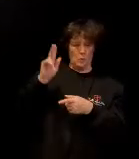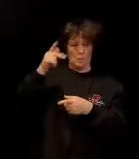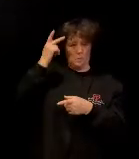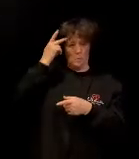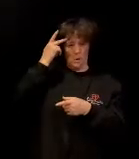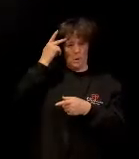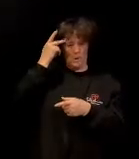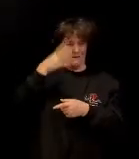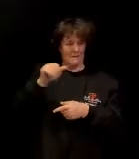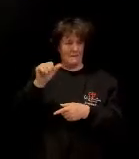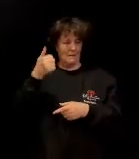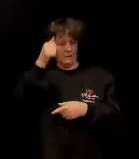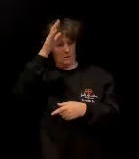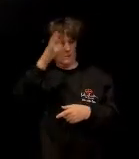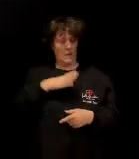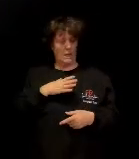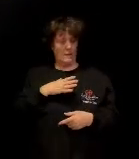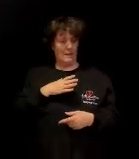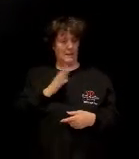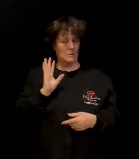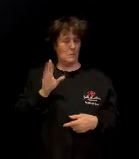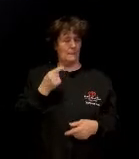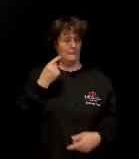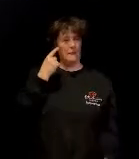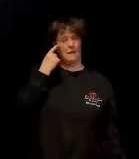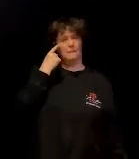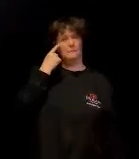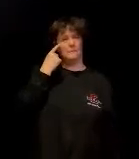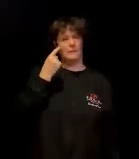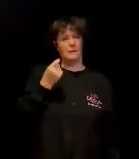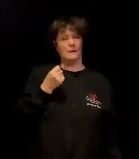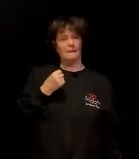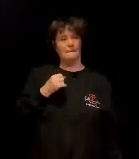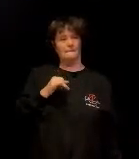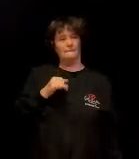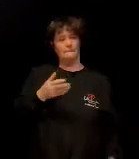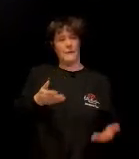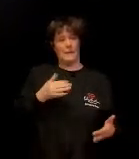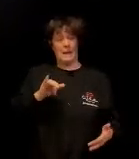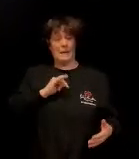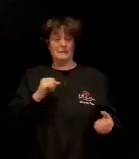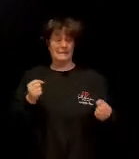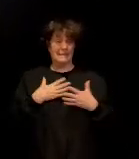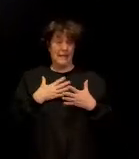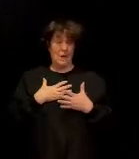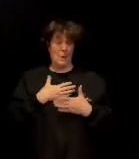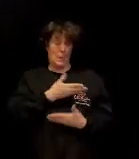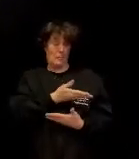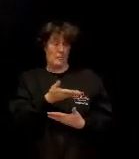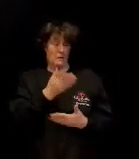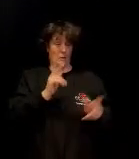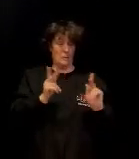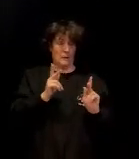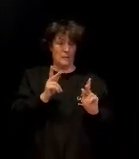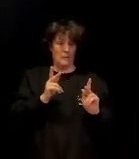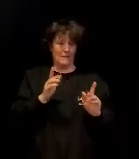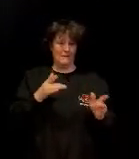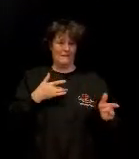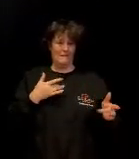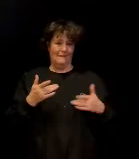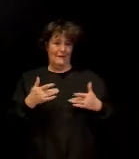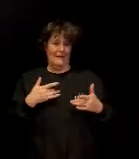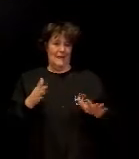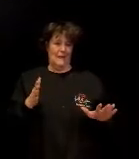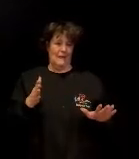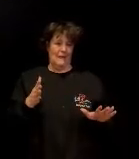and you say to yourself, would I have been scared of those people? Would I have been intimidated and